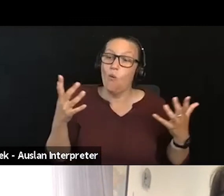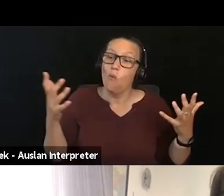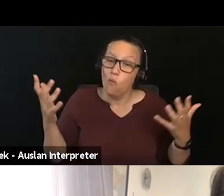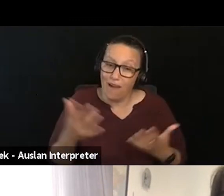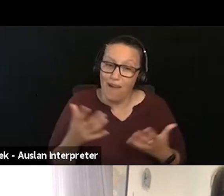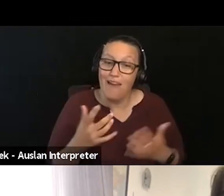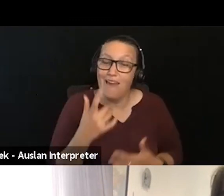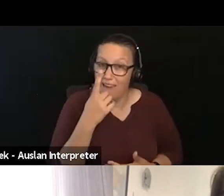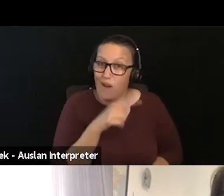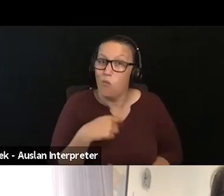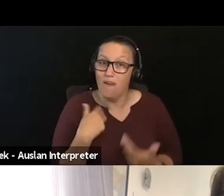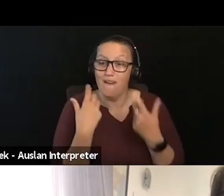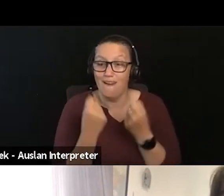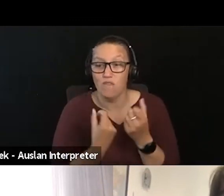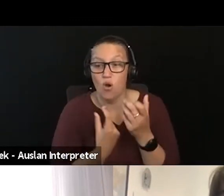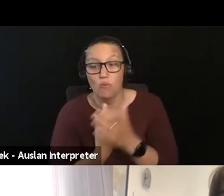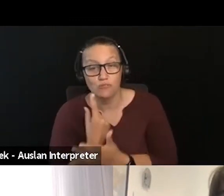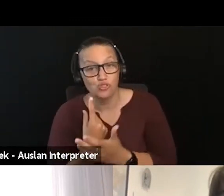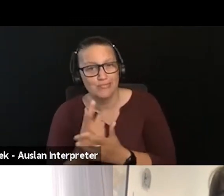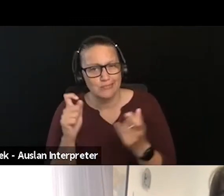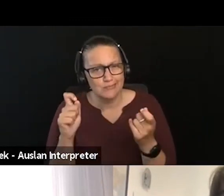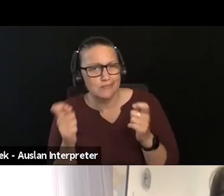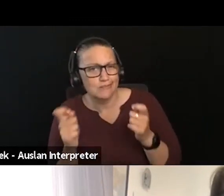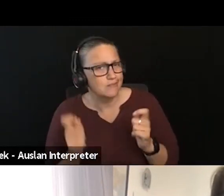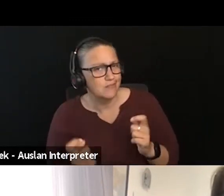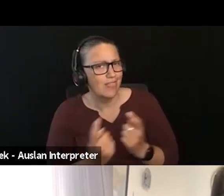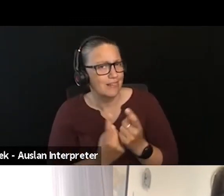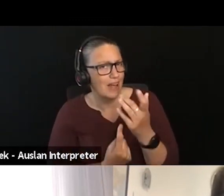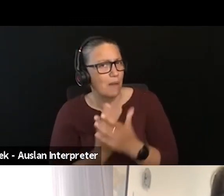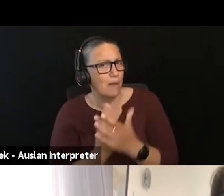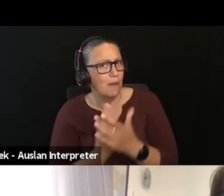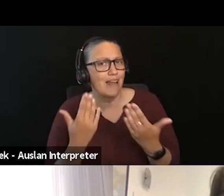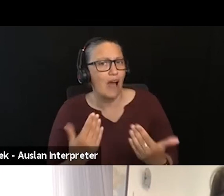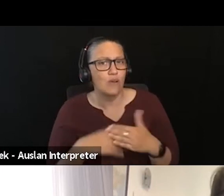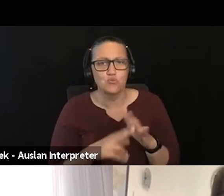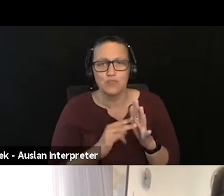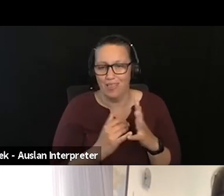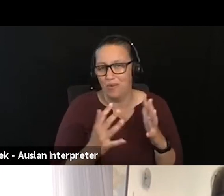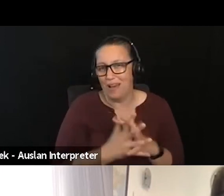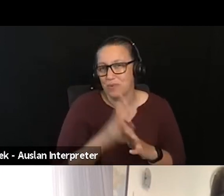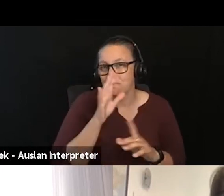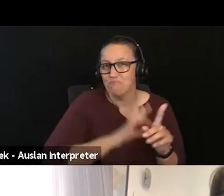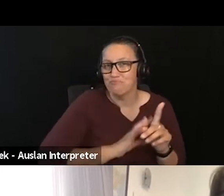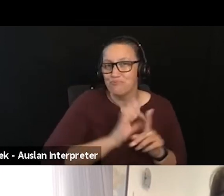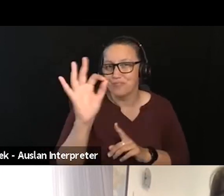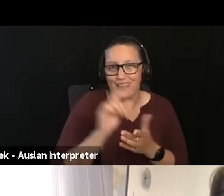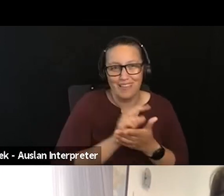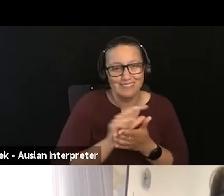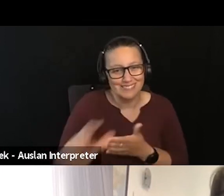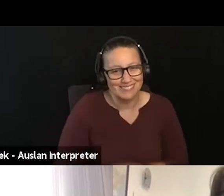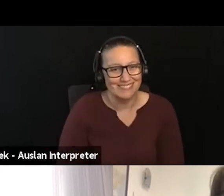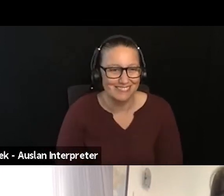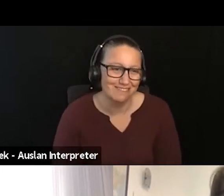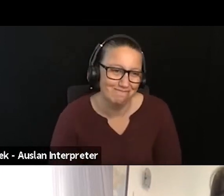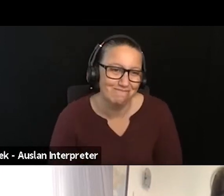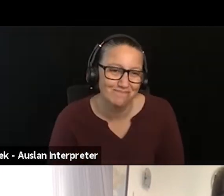there be opportunity for tweaking things that are happening in New South Wales so that we can improve things even further. That's the hope for